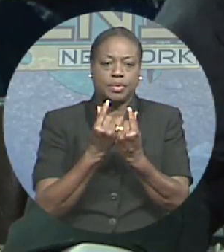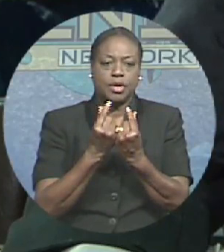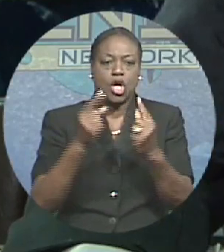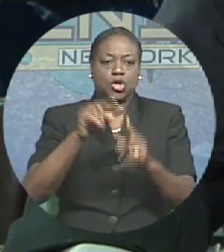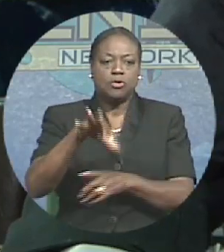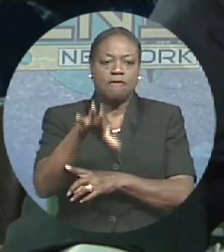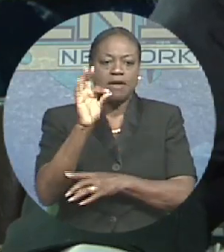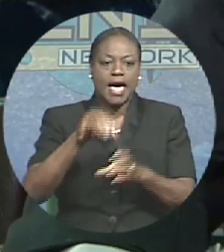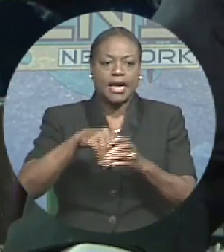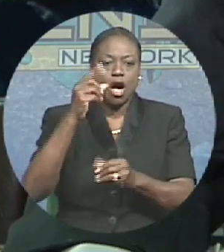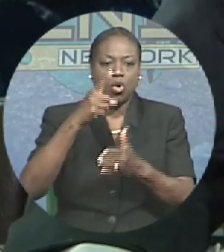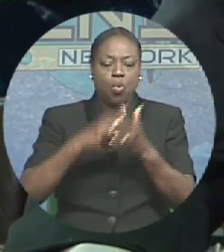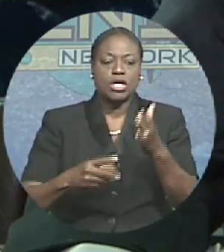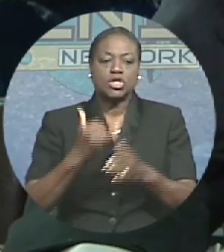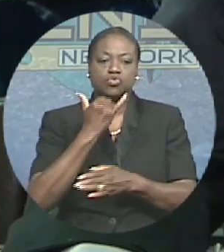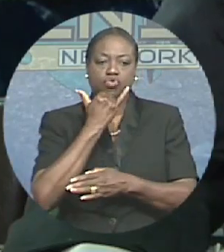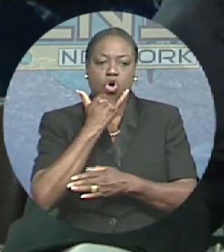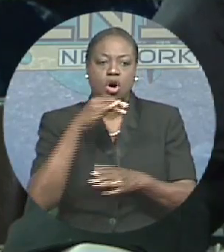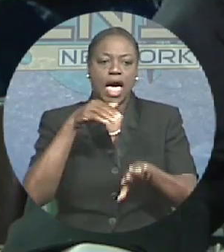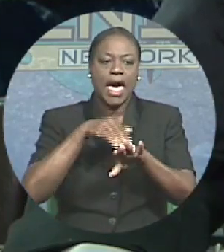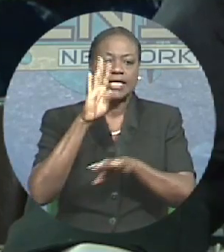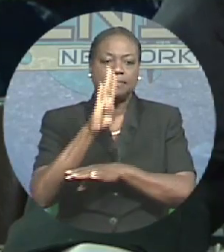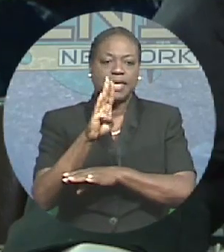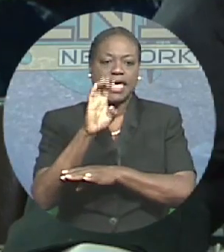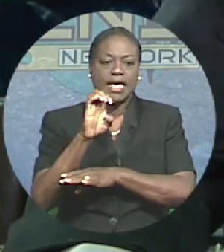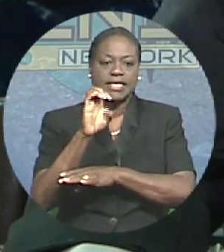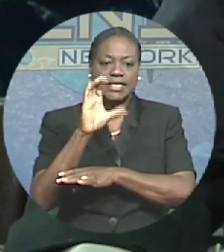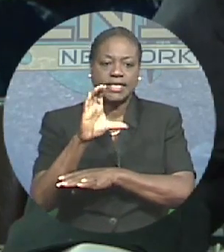to find out what is wrong at BEC